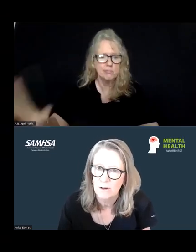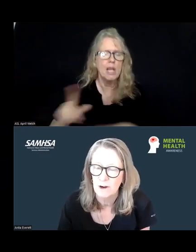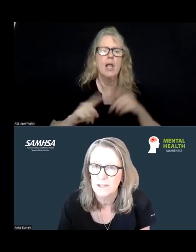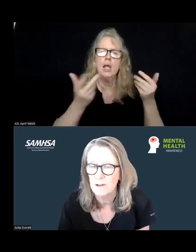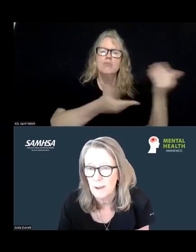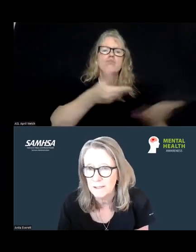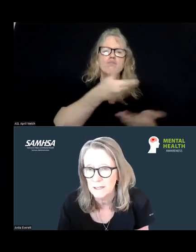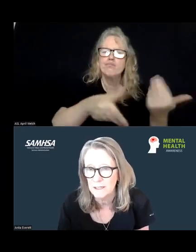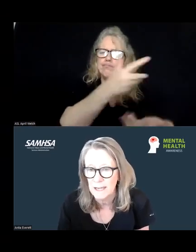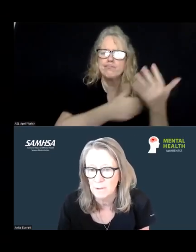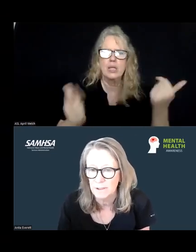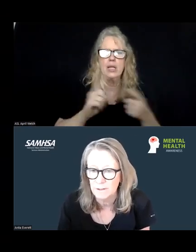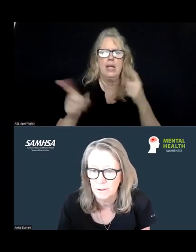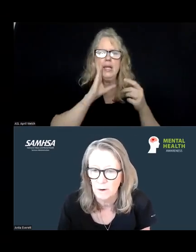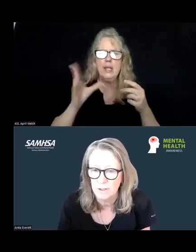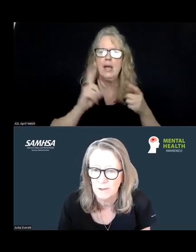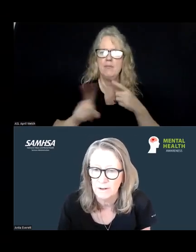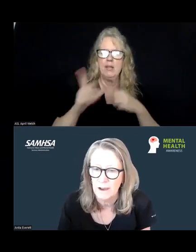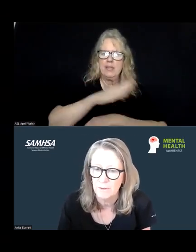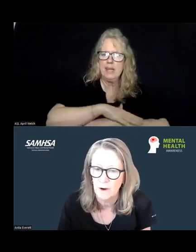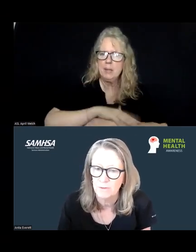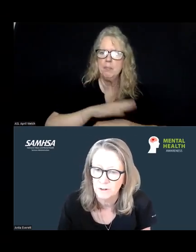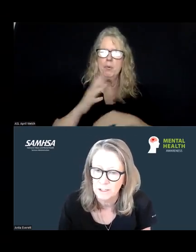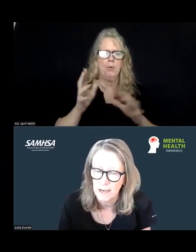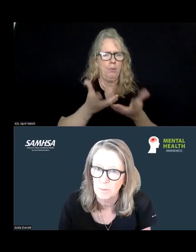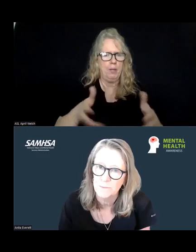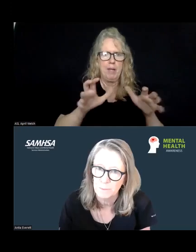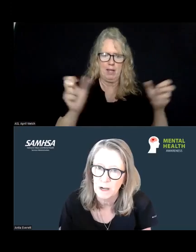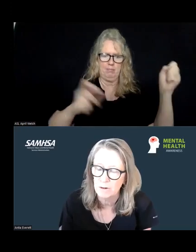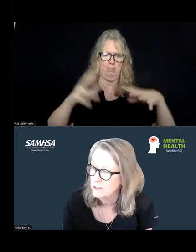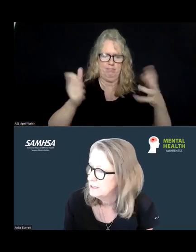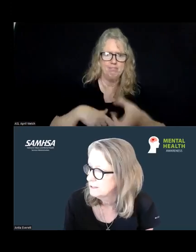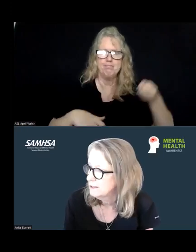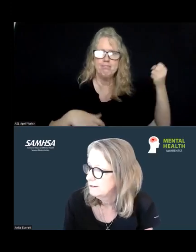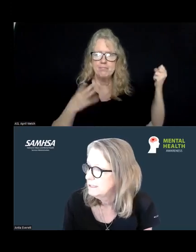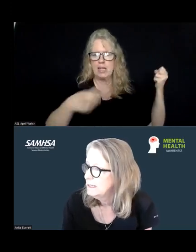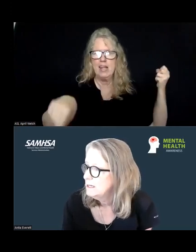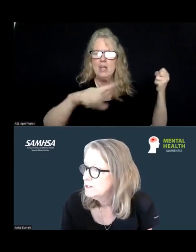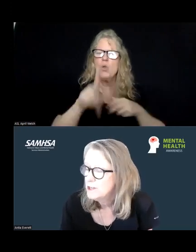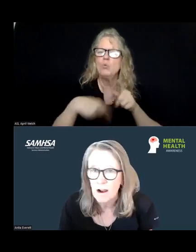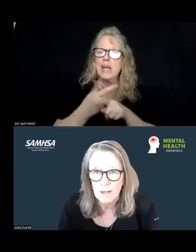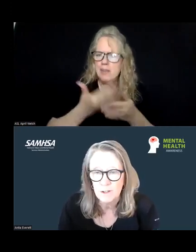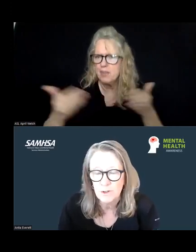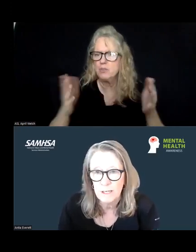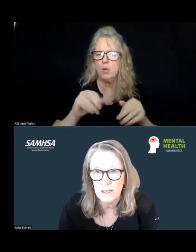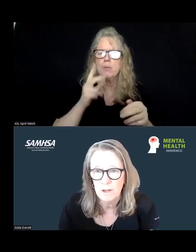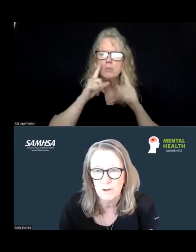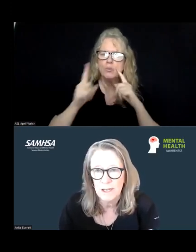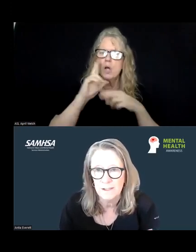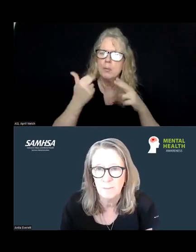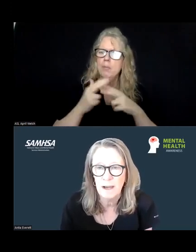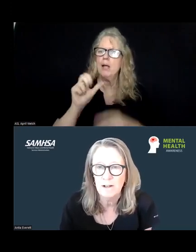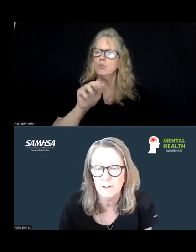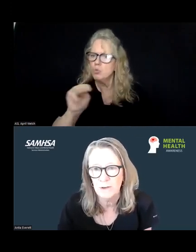families, go as far as having a basket at the table, and so no one's allowed to have their phones during the table, but concrete things like that. Talk about social media